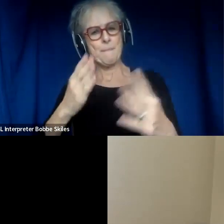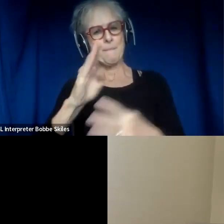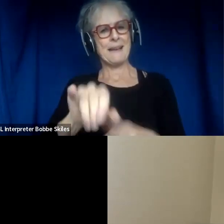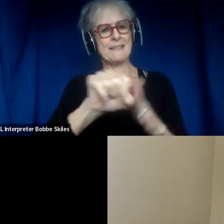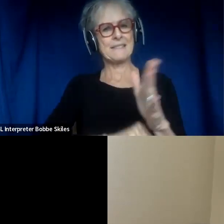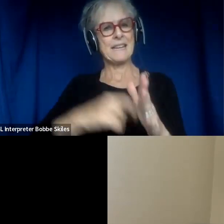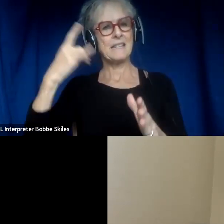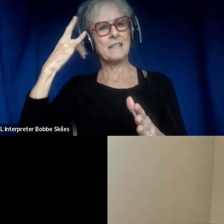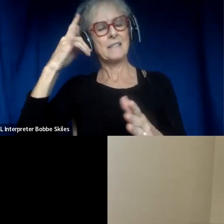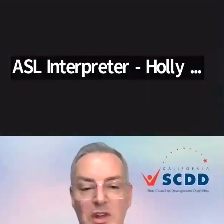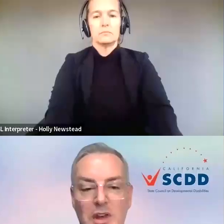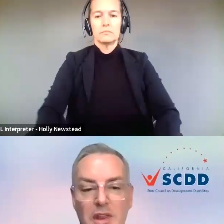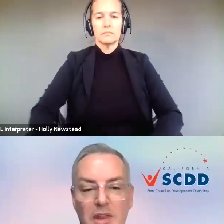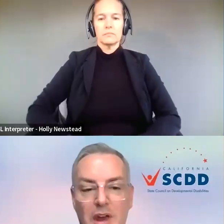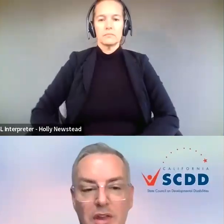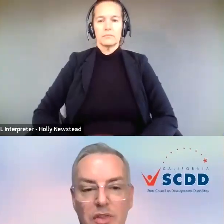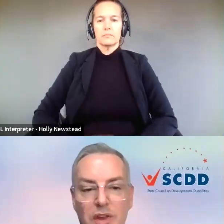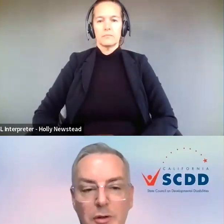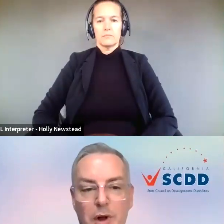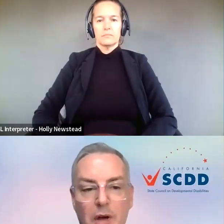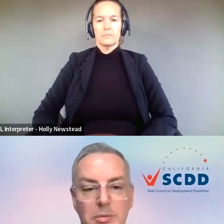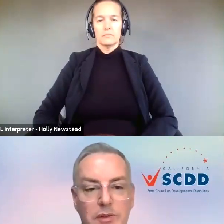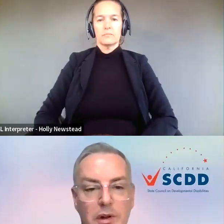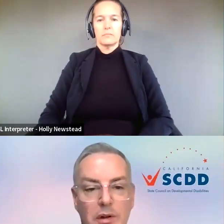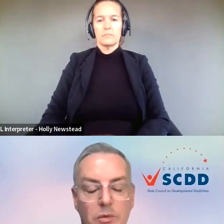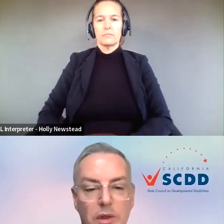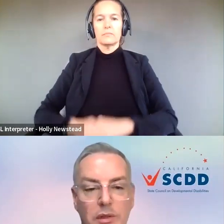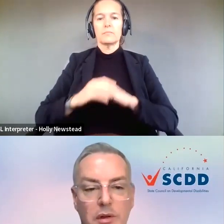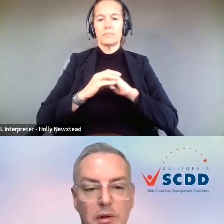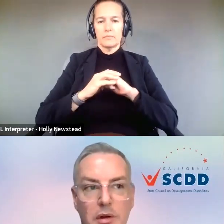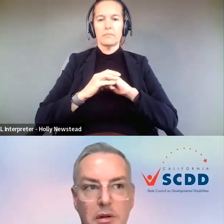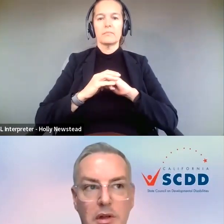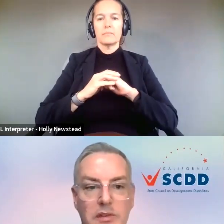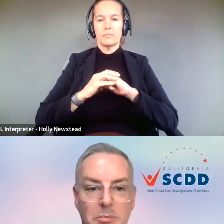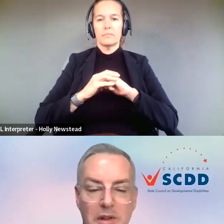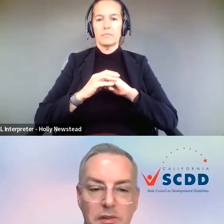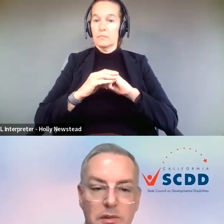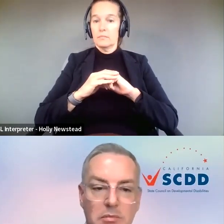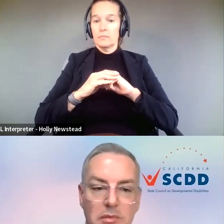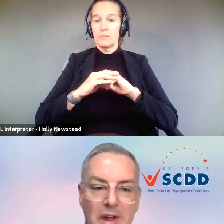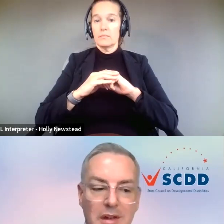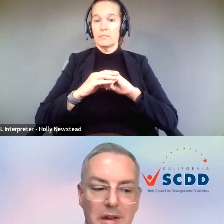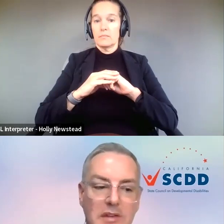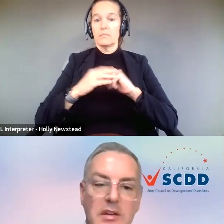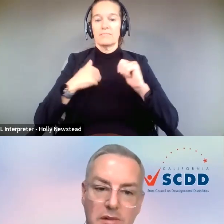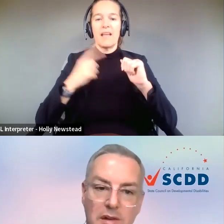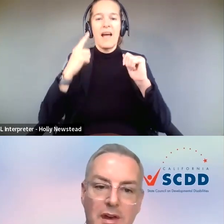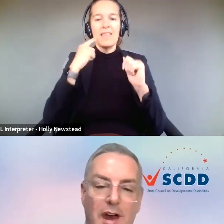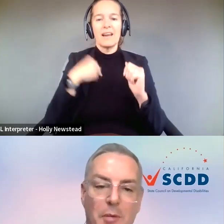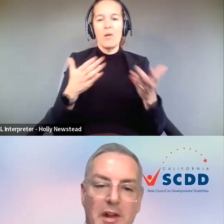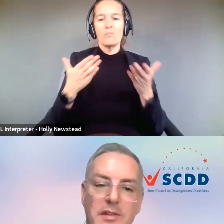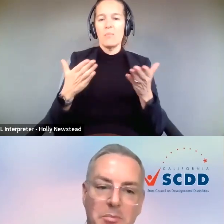more transparent? I think I'd probably start with accepting the system, not as it